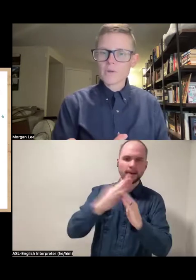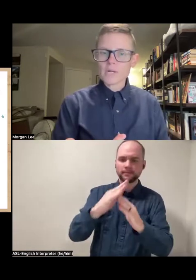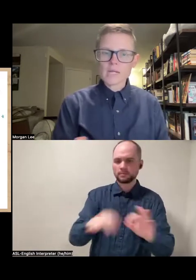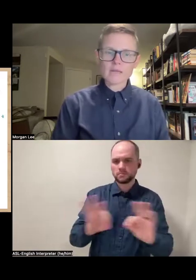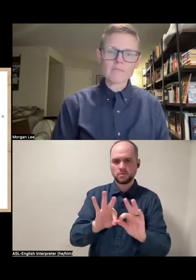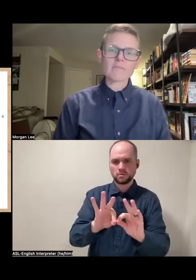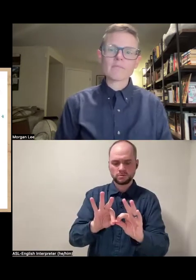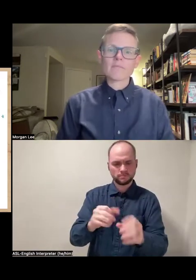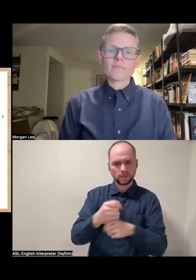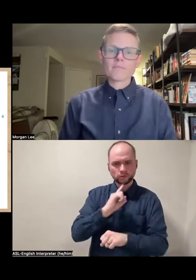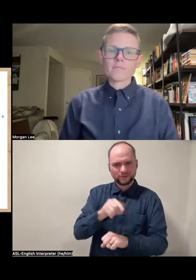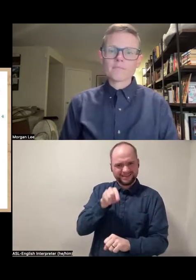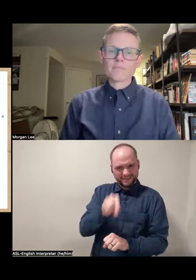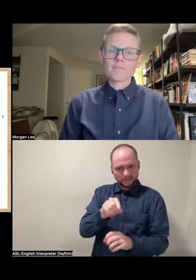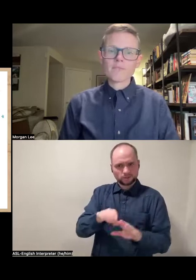with their community.